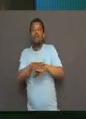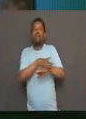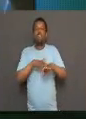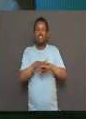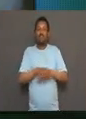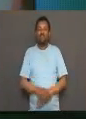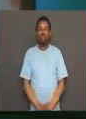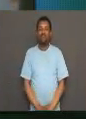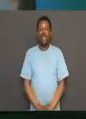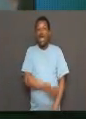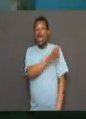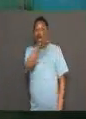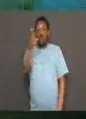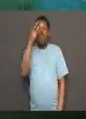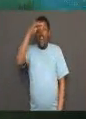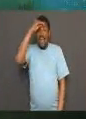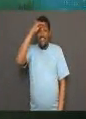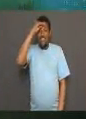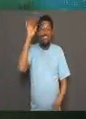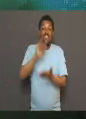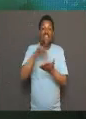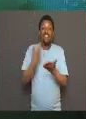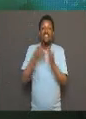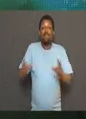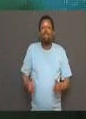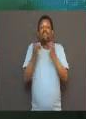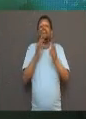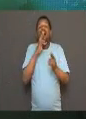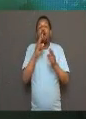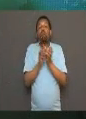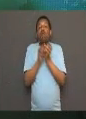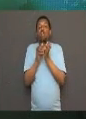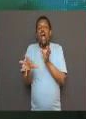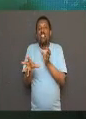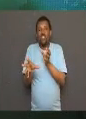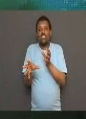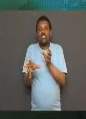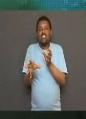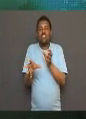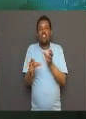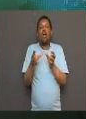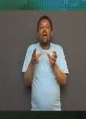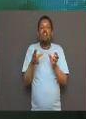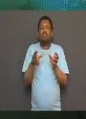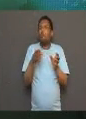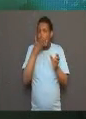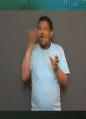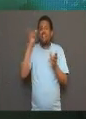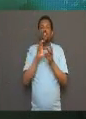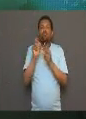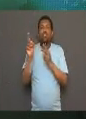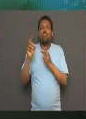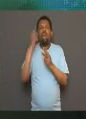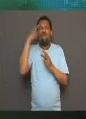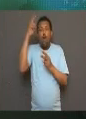plane surface. You learned that this method of projection is